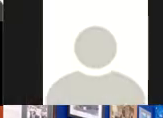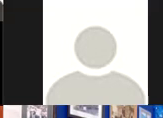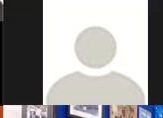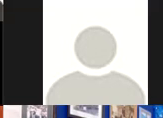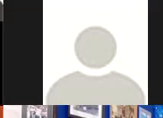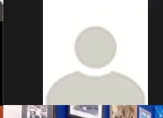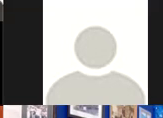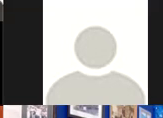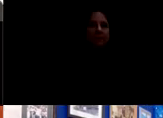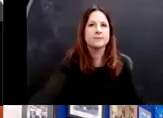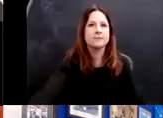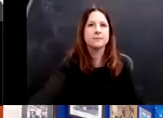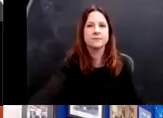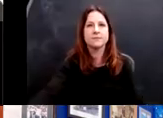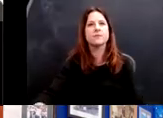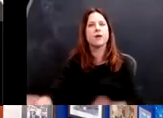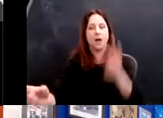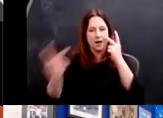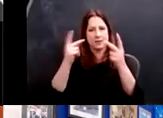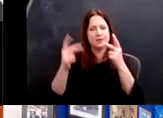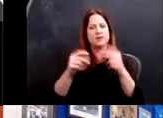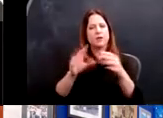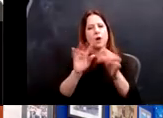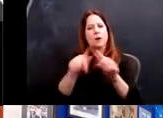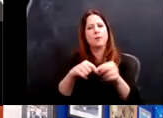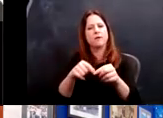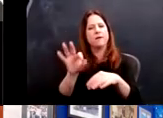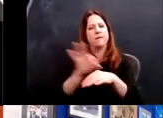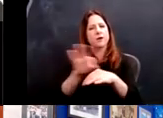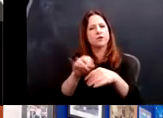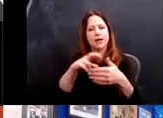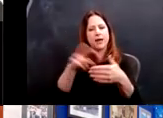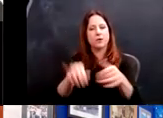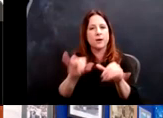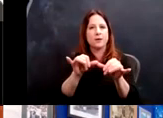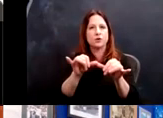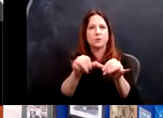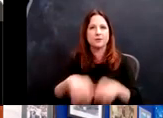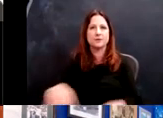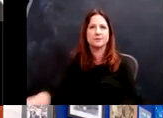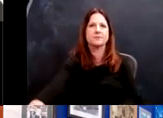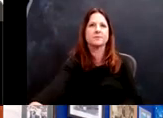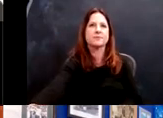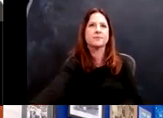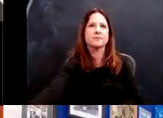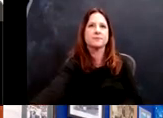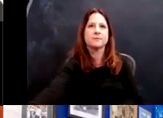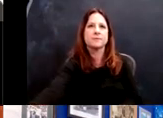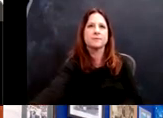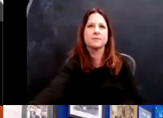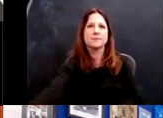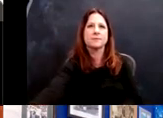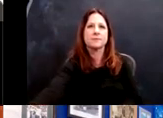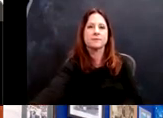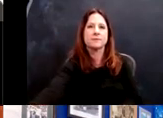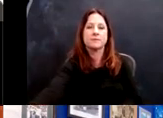So I see here a comment about functional outcome measurements. Ginger, would you be willing to speak more about what kind of functional